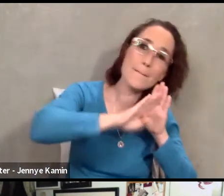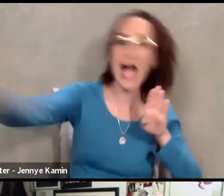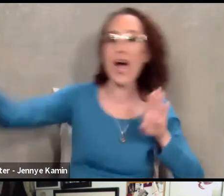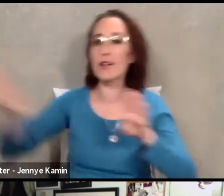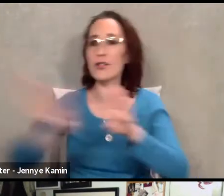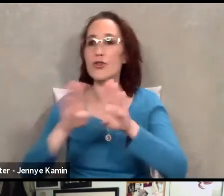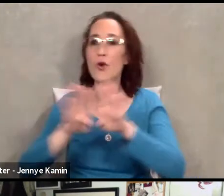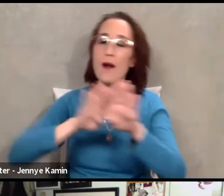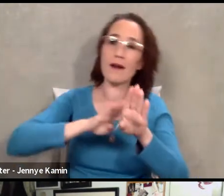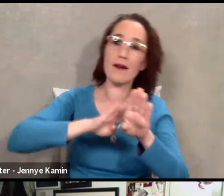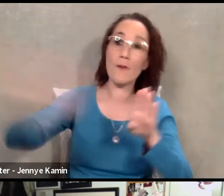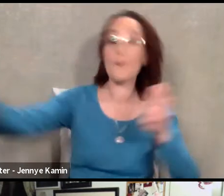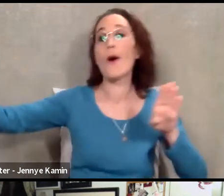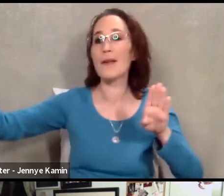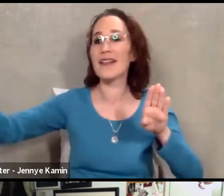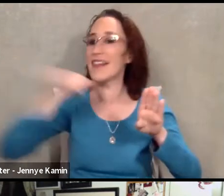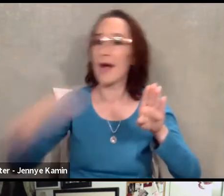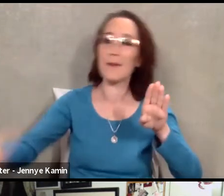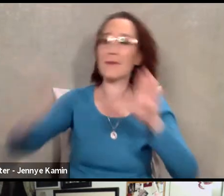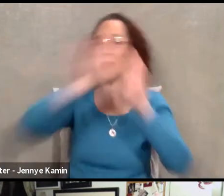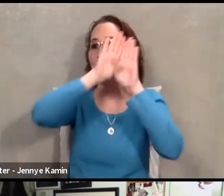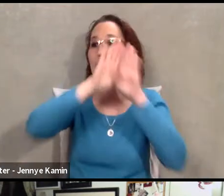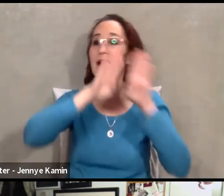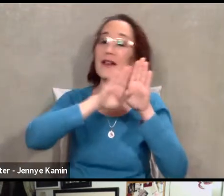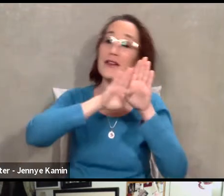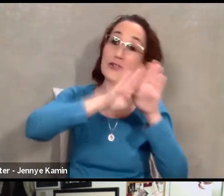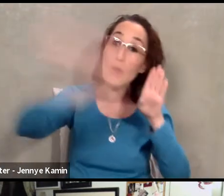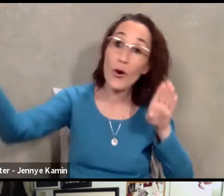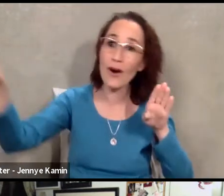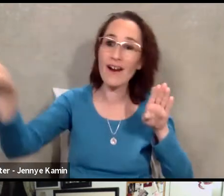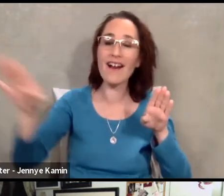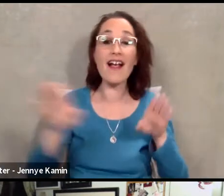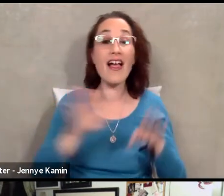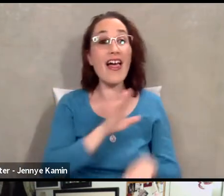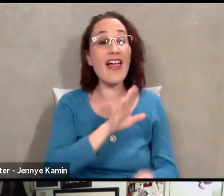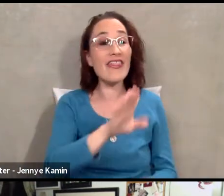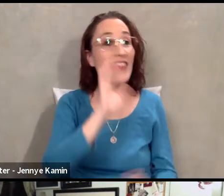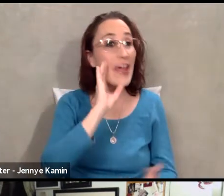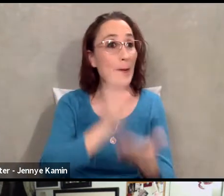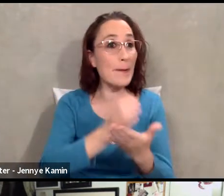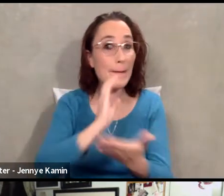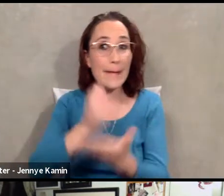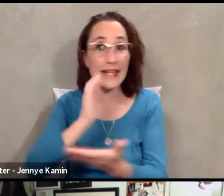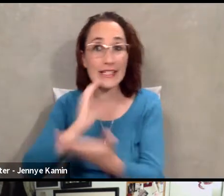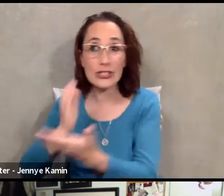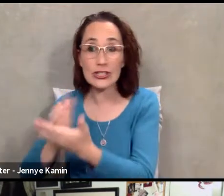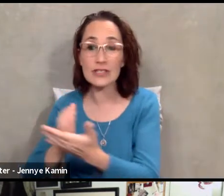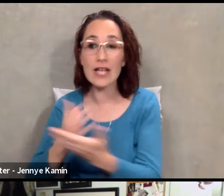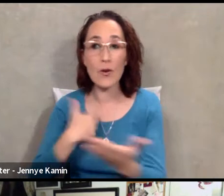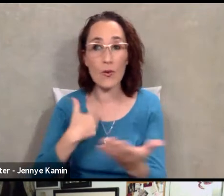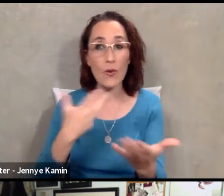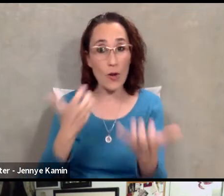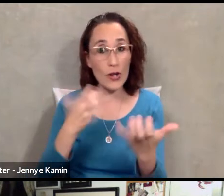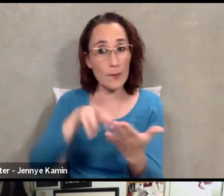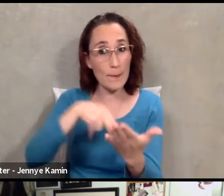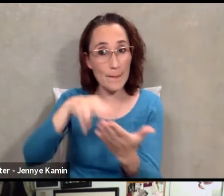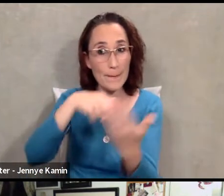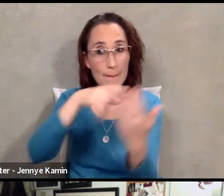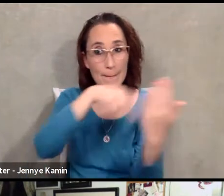there, I wanted to do their portraits, and that I wanted to do them in a way that was in line